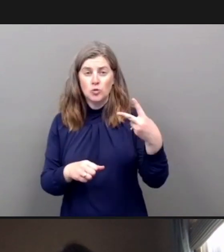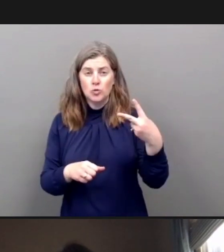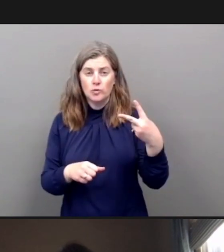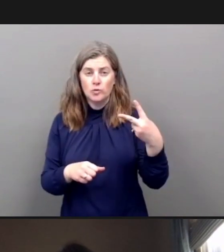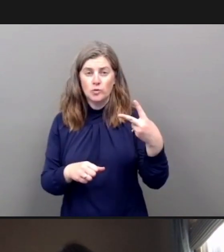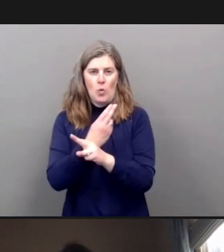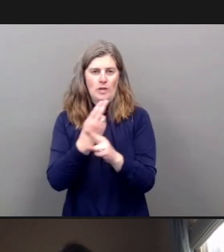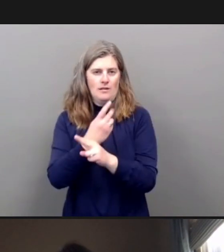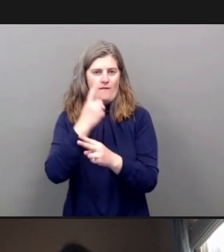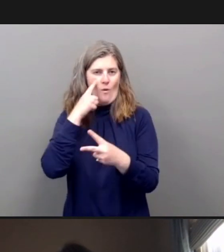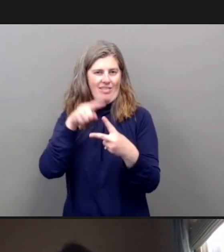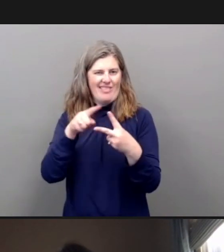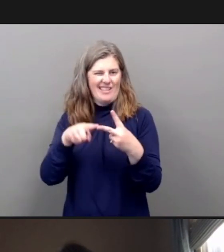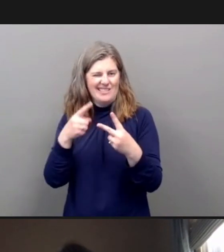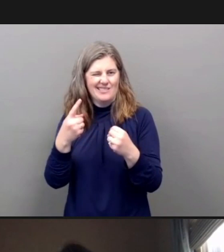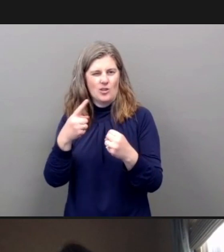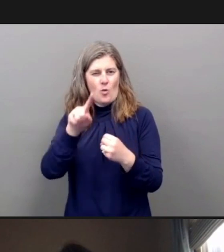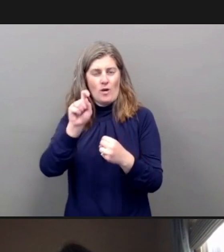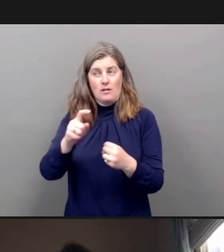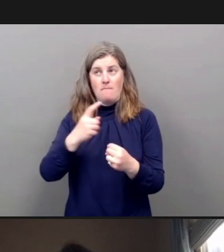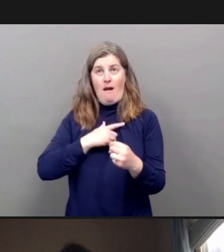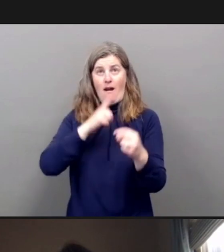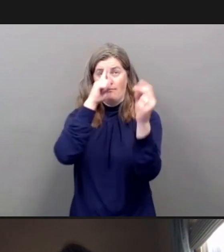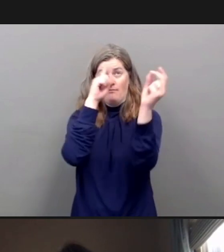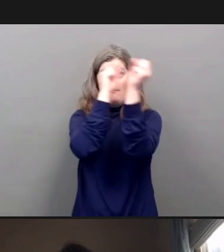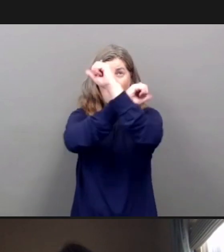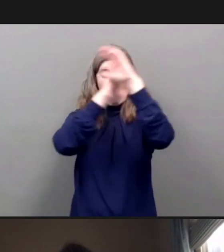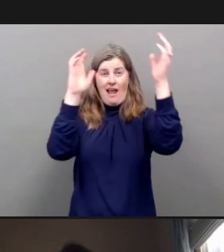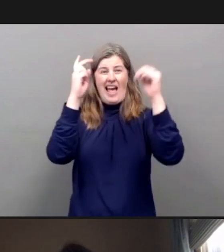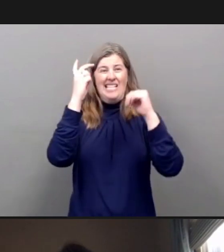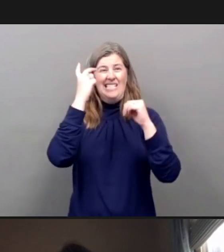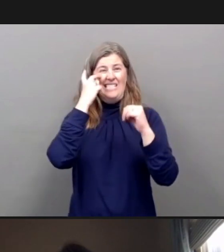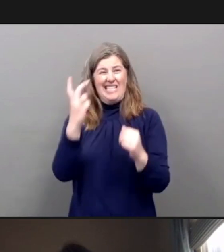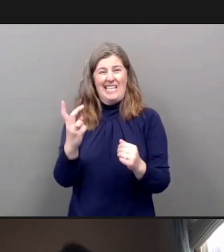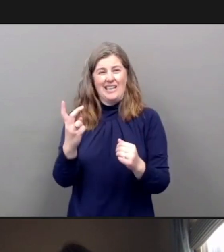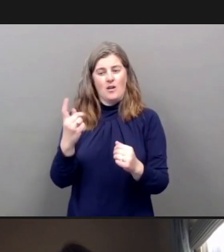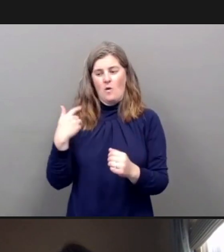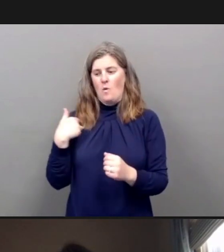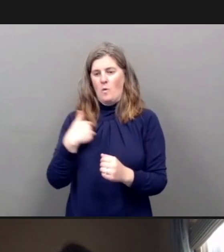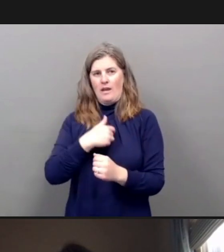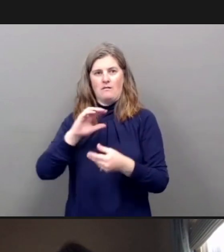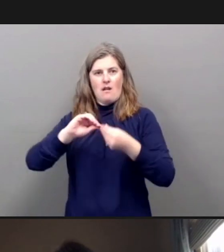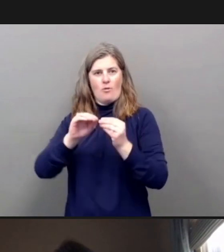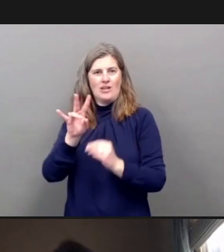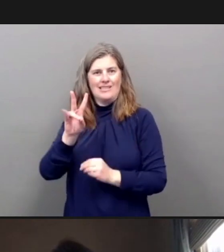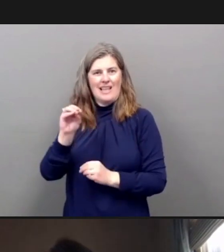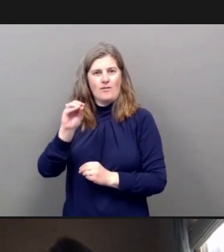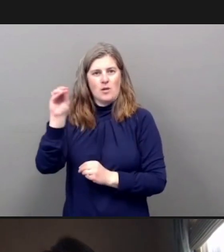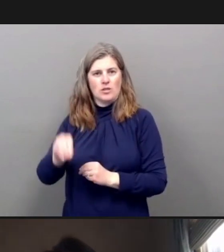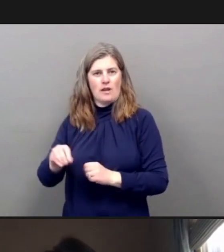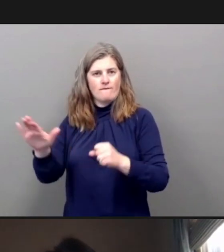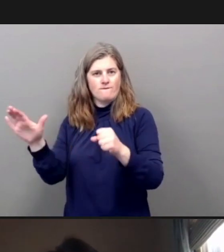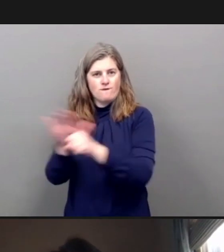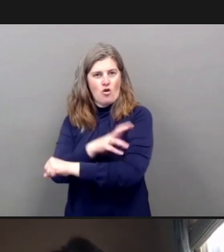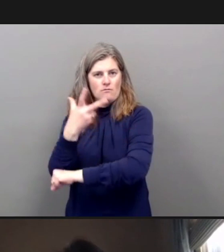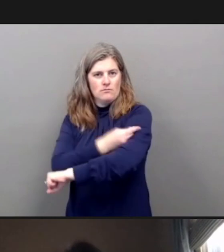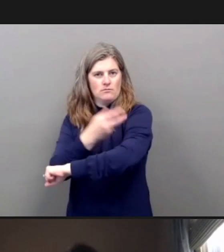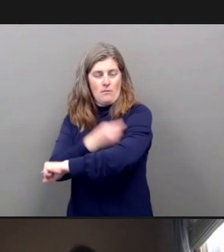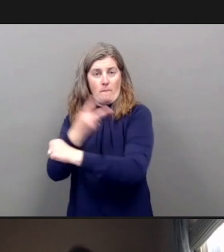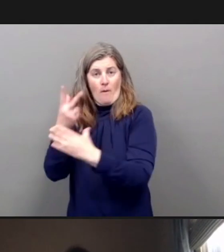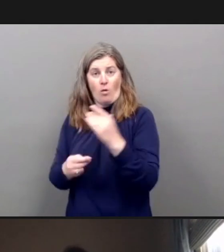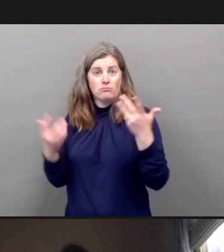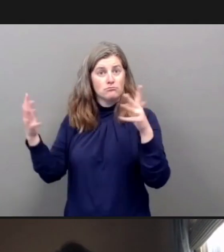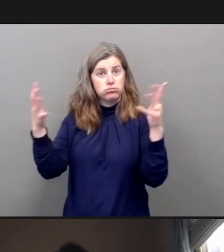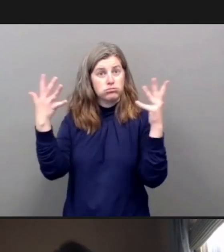applications to this question. So in my mind, when I see that we're 70% vaccinated now, fully vaccinated in New Mexico,